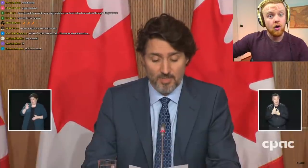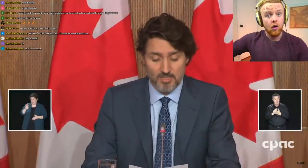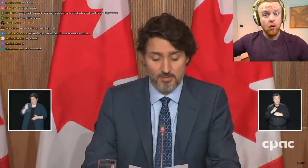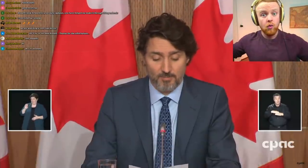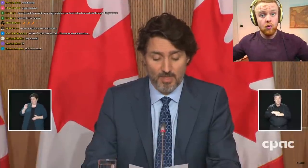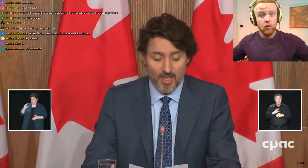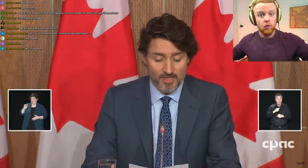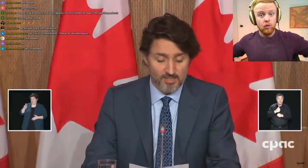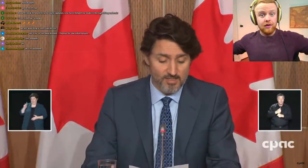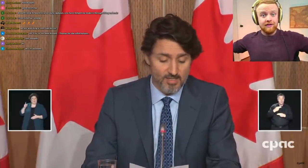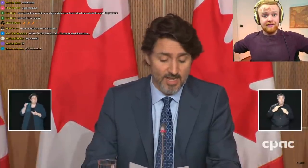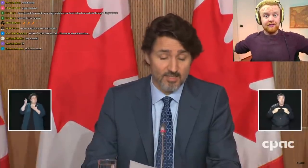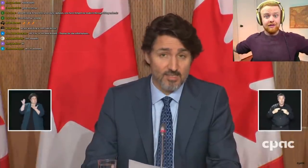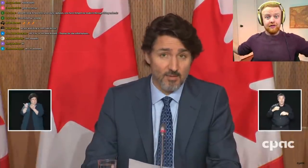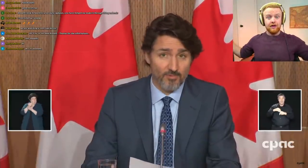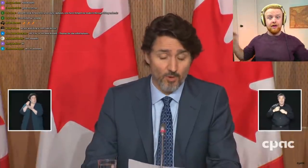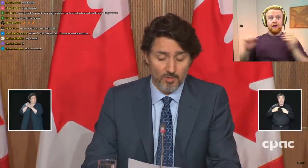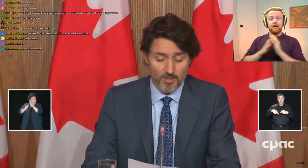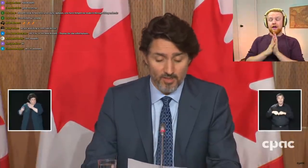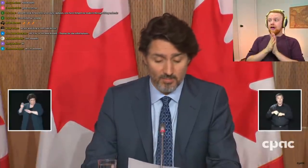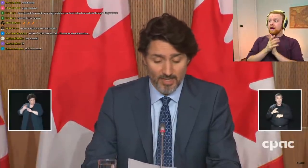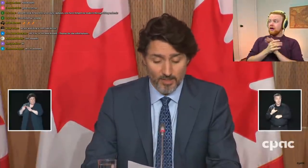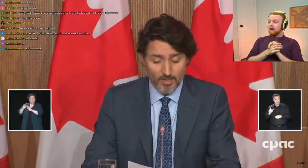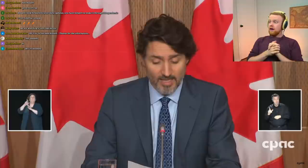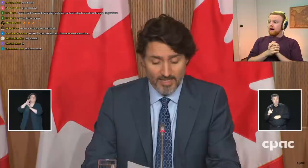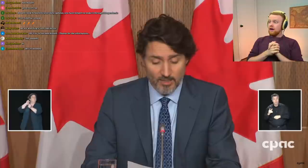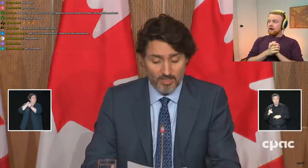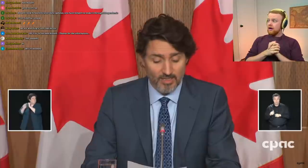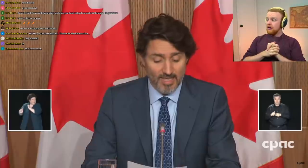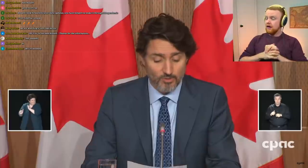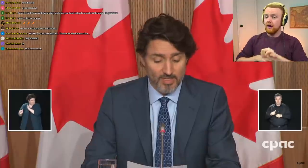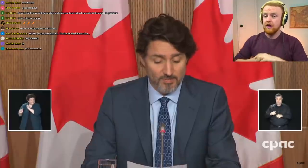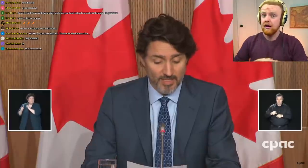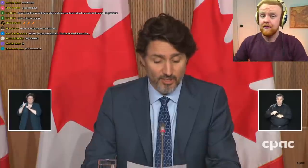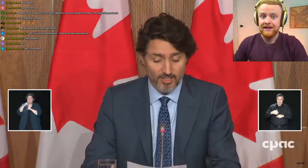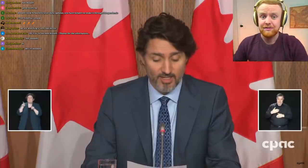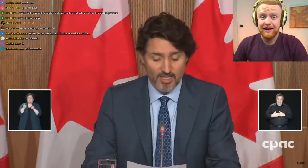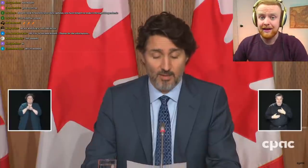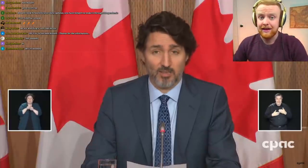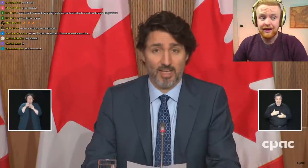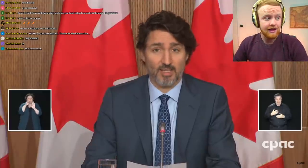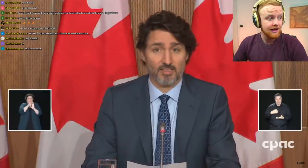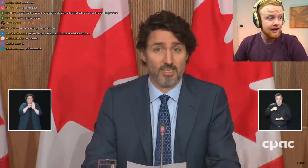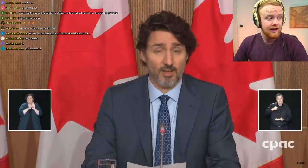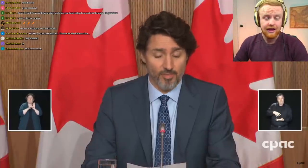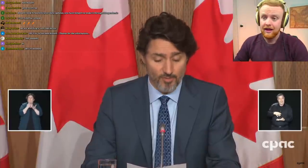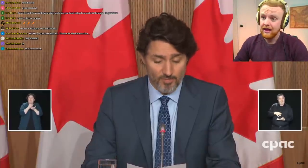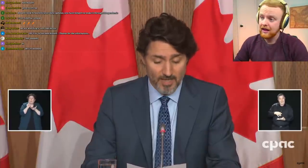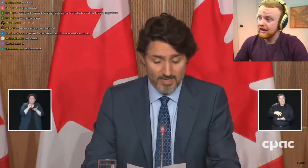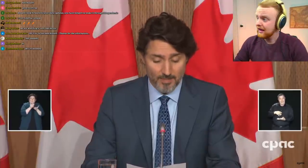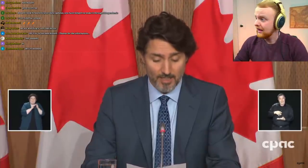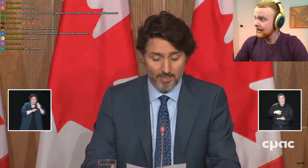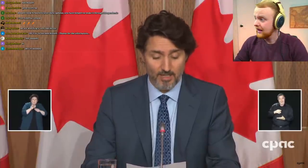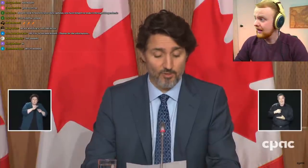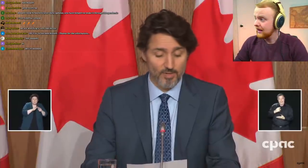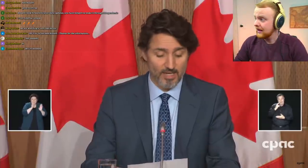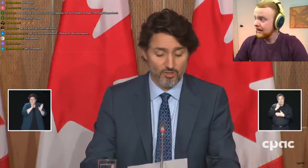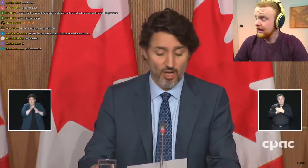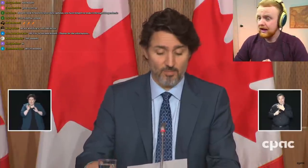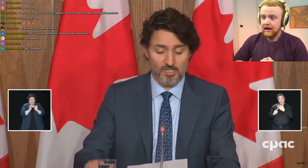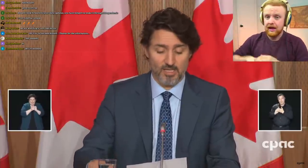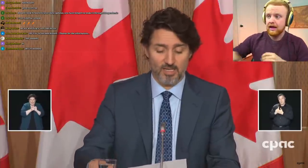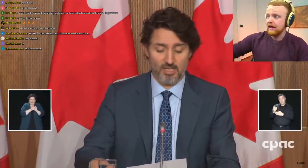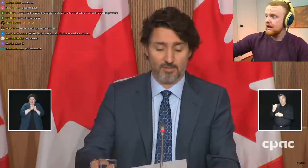House of Commons. Oh, This is the next step forward on the plan we laid out in last week's budget. That's big. A plan to get through the pandemic,